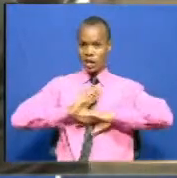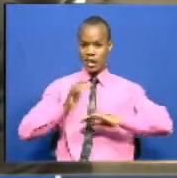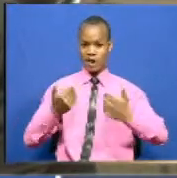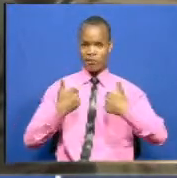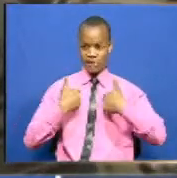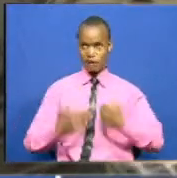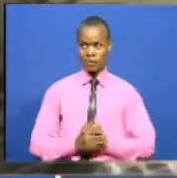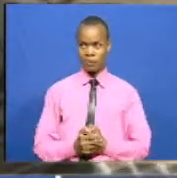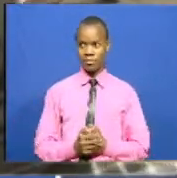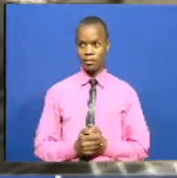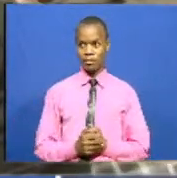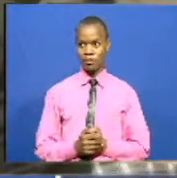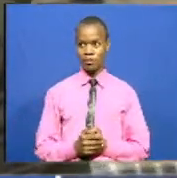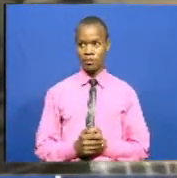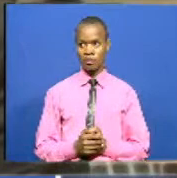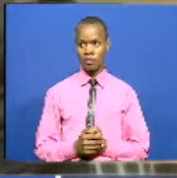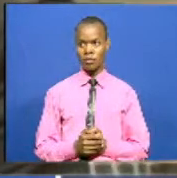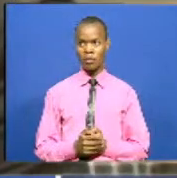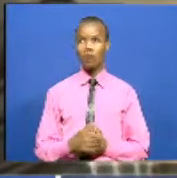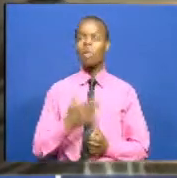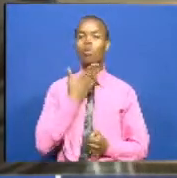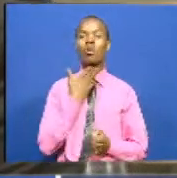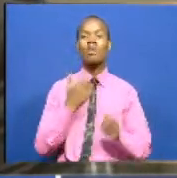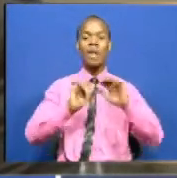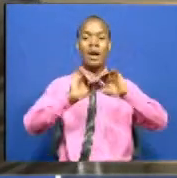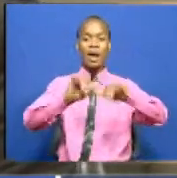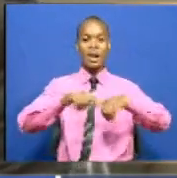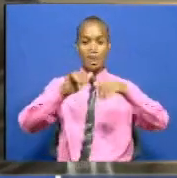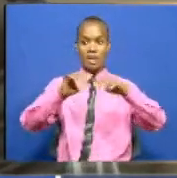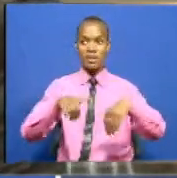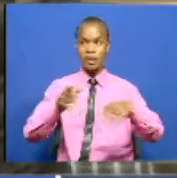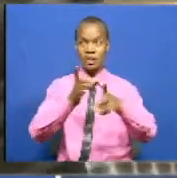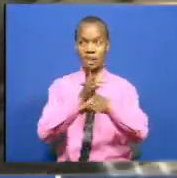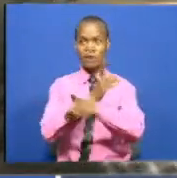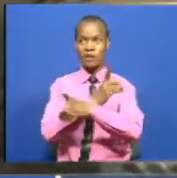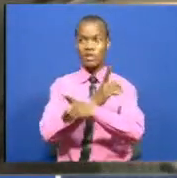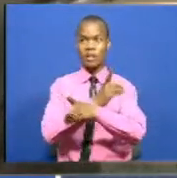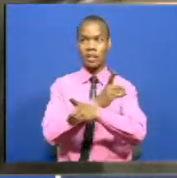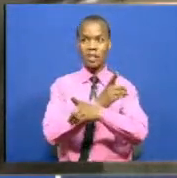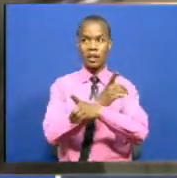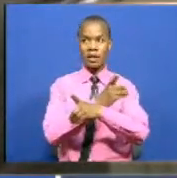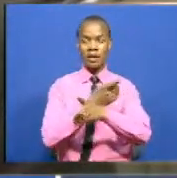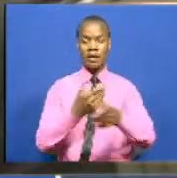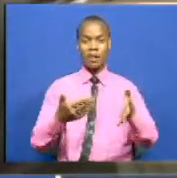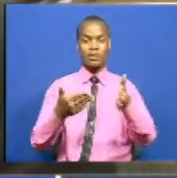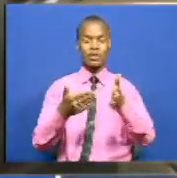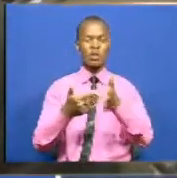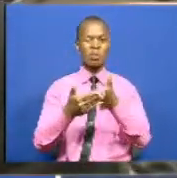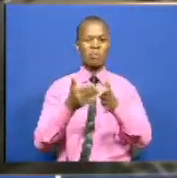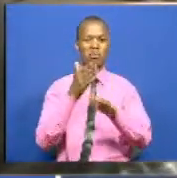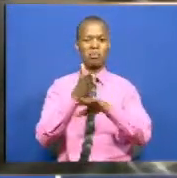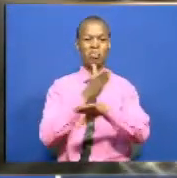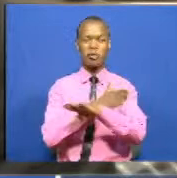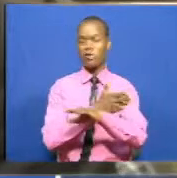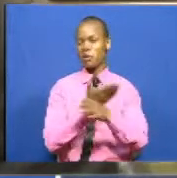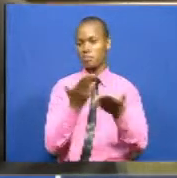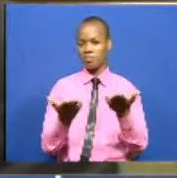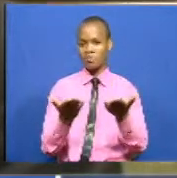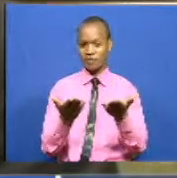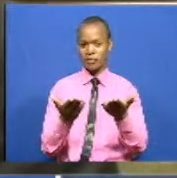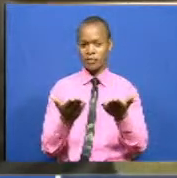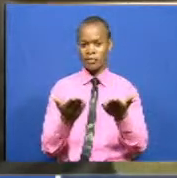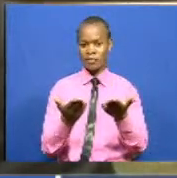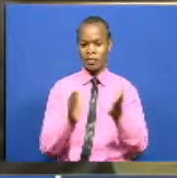Tufanye kilimo tofauti. Tutoke kwa ile kilimo tulikuwa tunafanya ile ya kutupatia tu chakula, tufanye